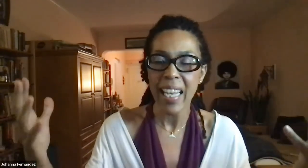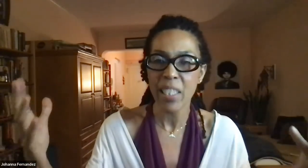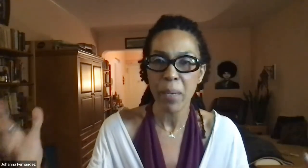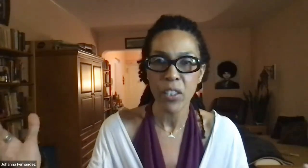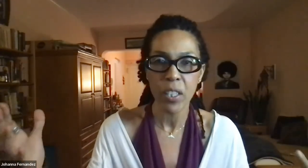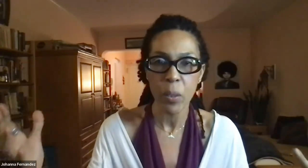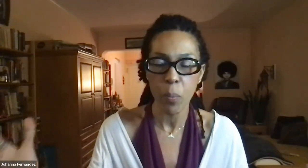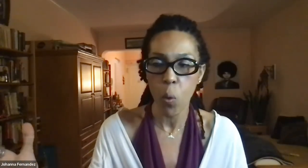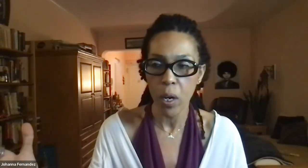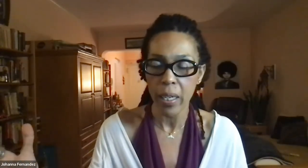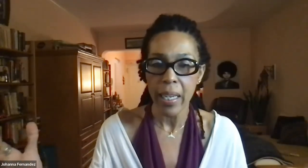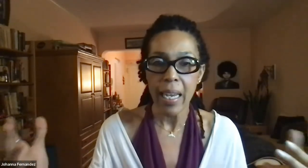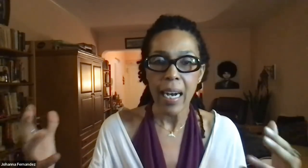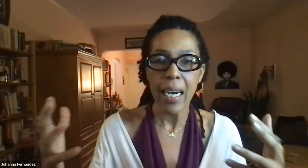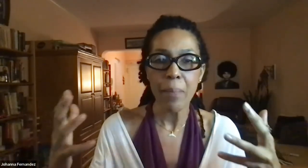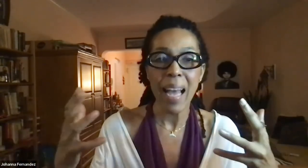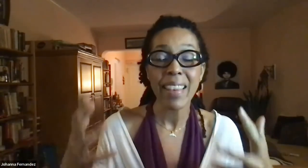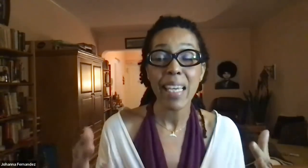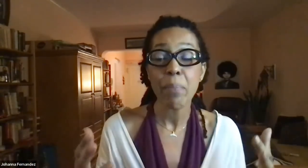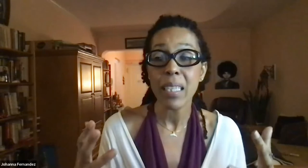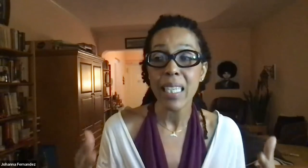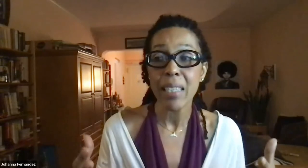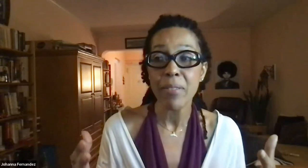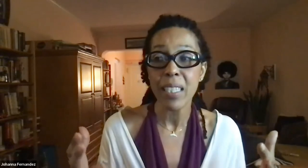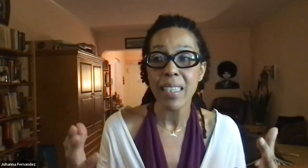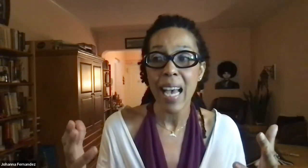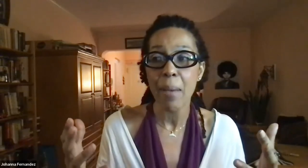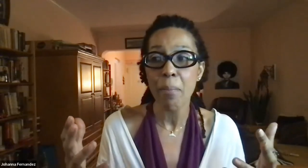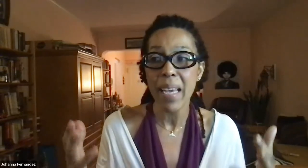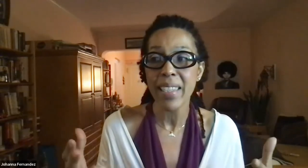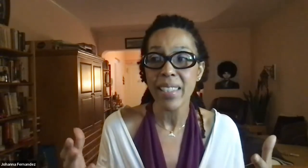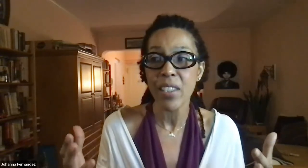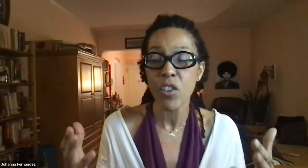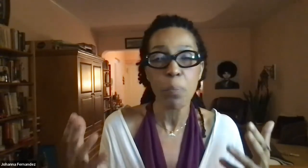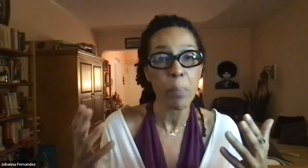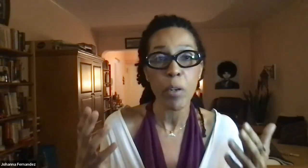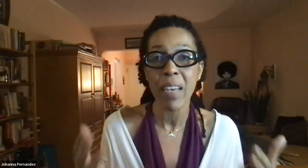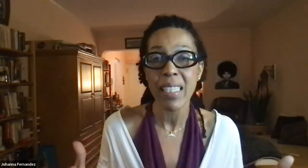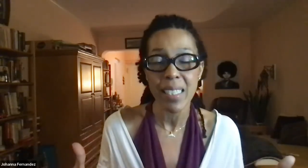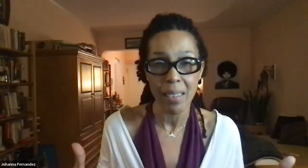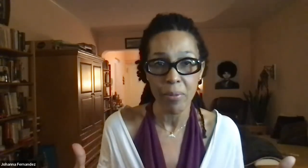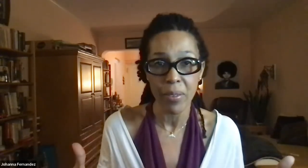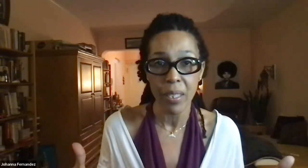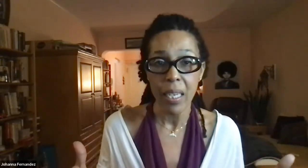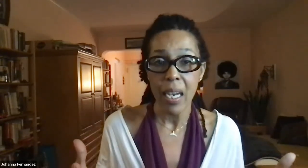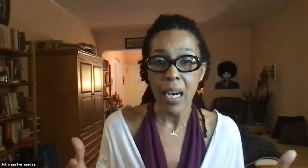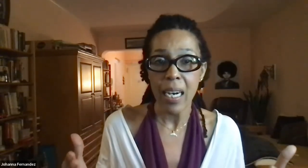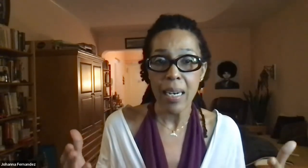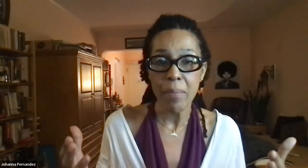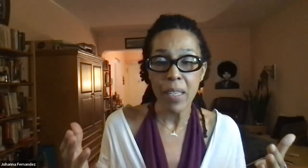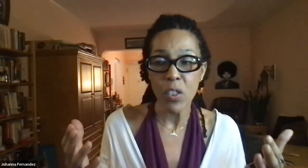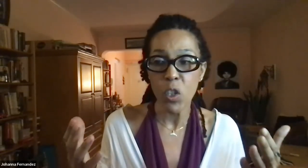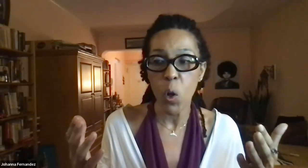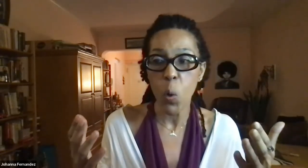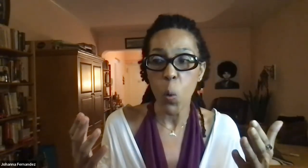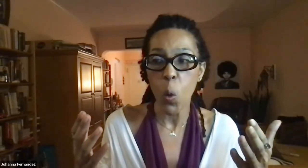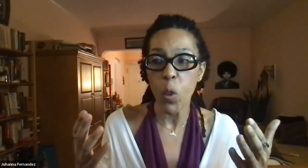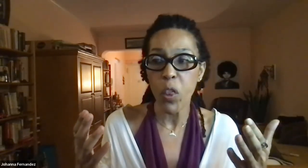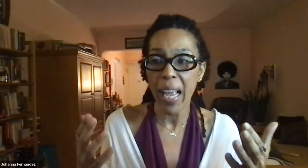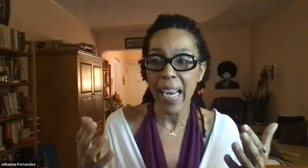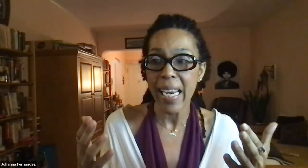society, especially the poor. And they believed that medicine should be preventative.